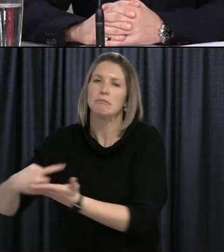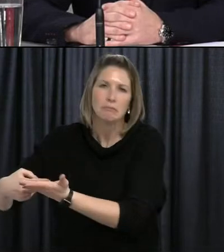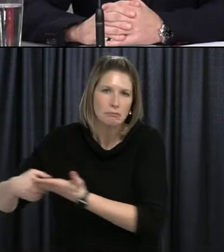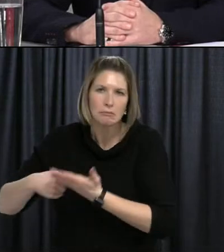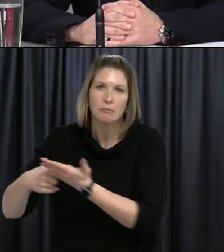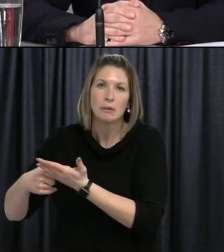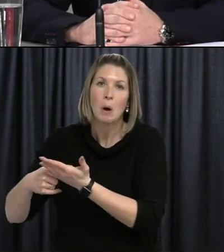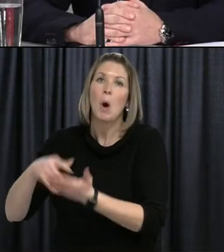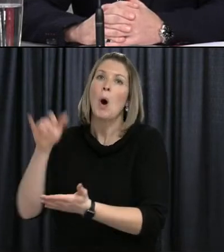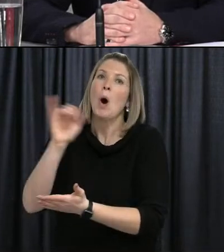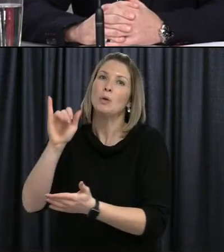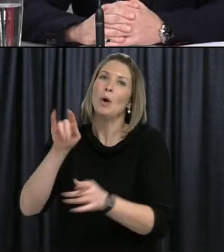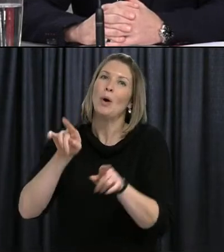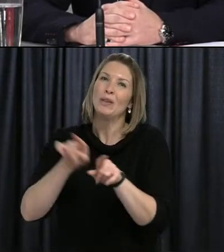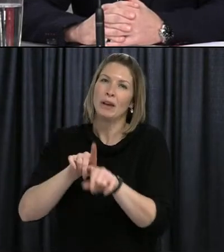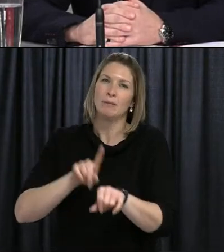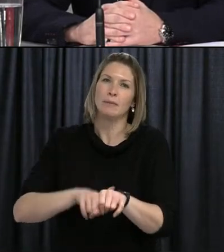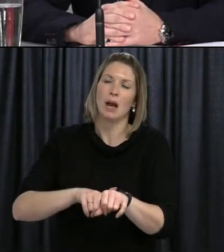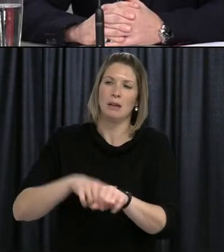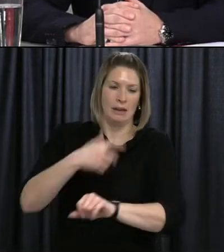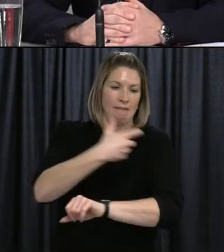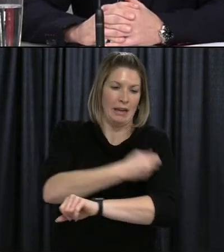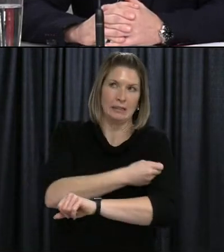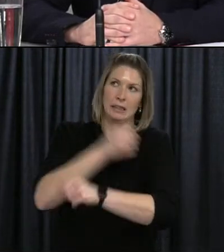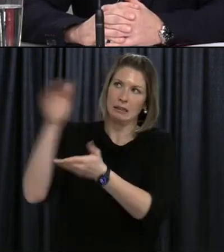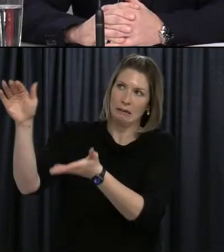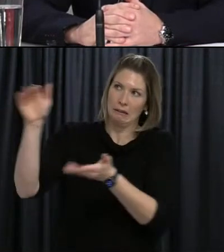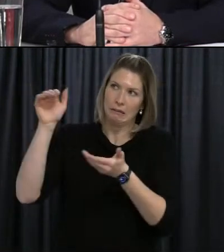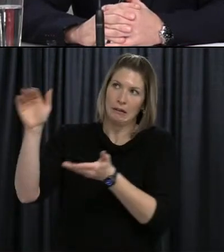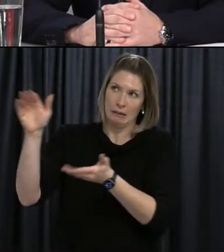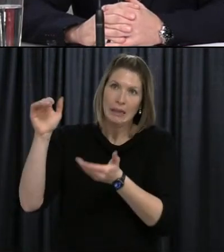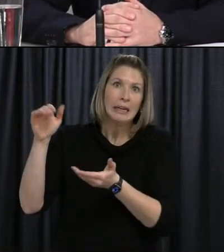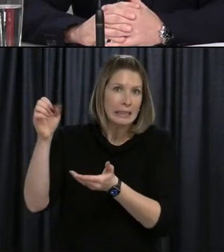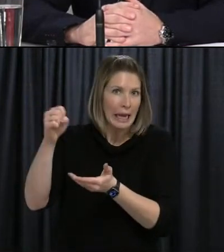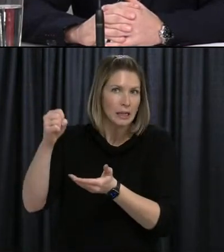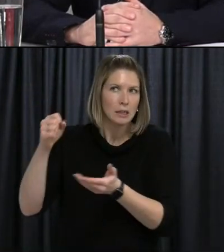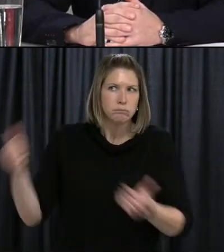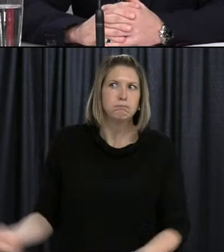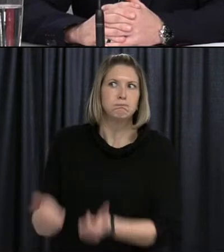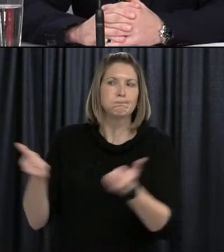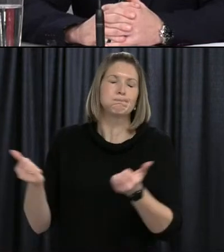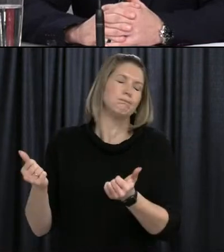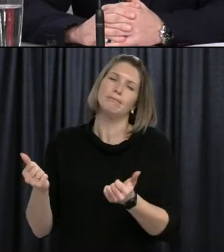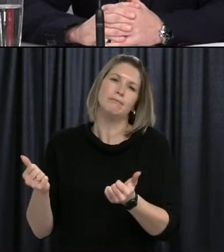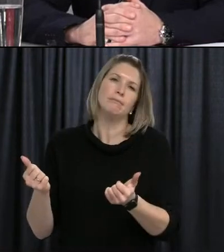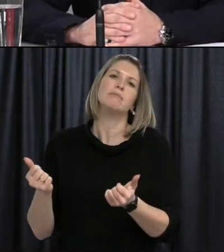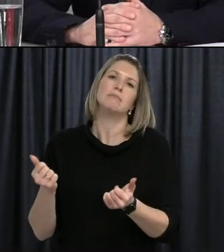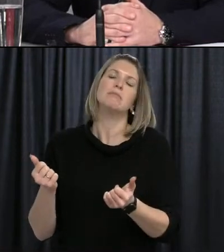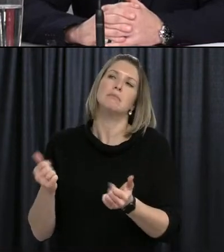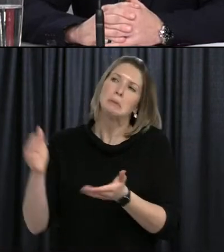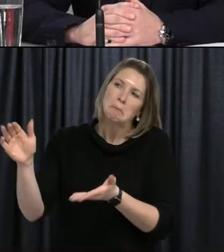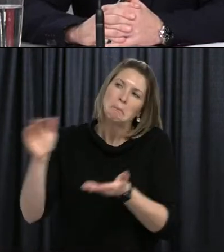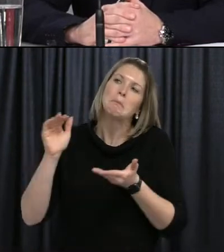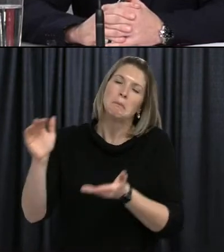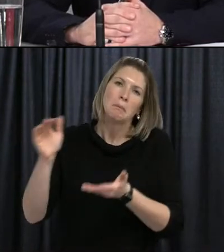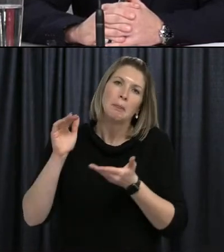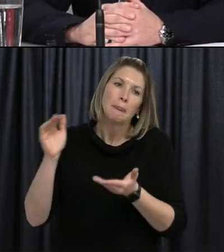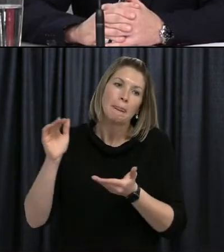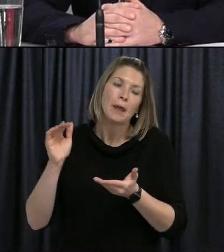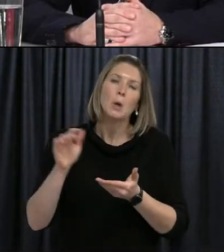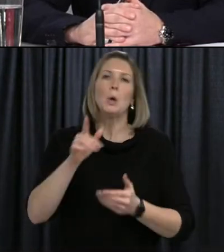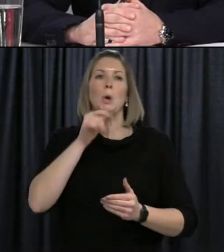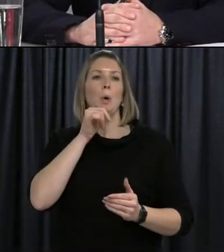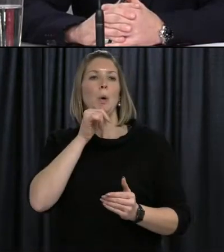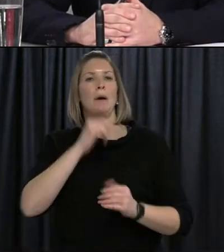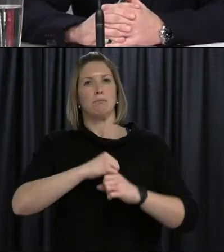focus on those most at risk from COVID-19, at risk for severe disease, or those who may transmit the virus